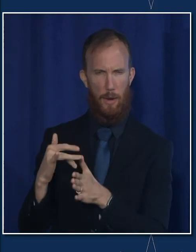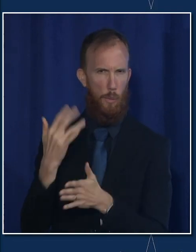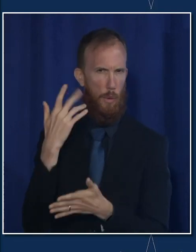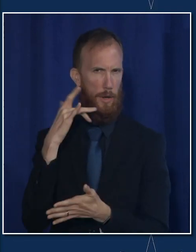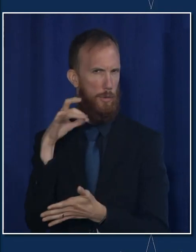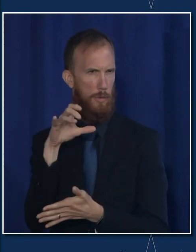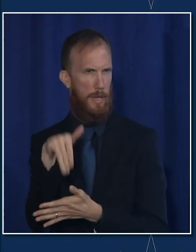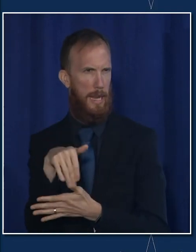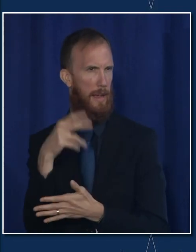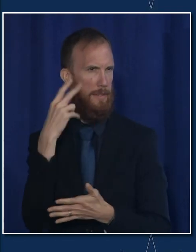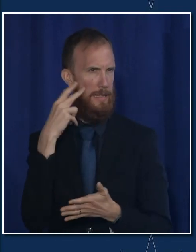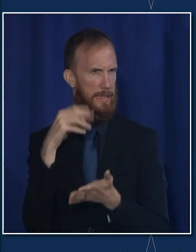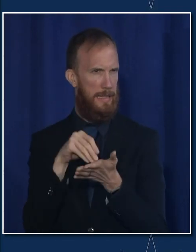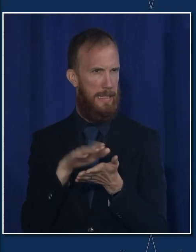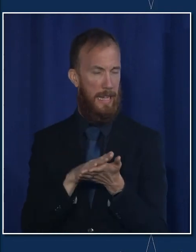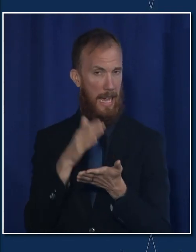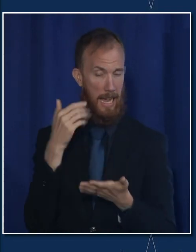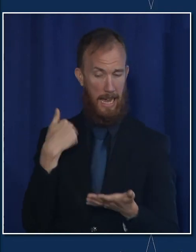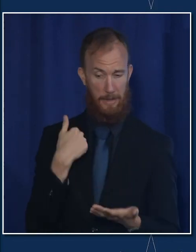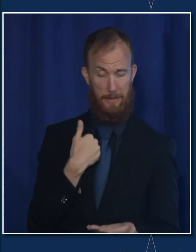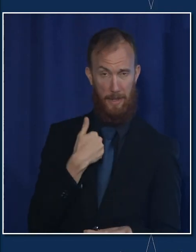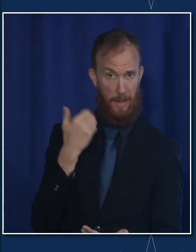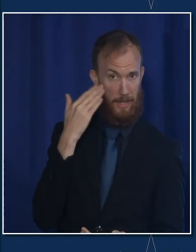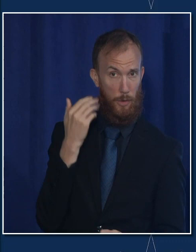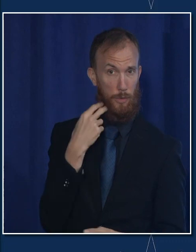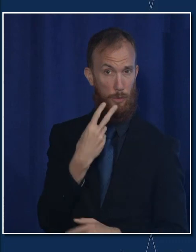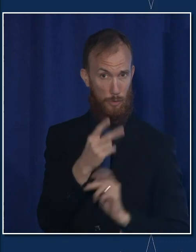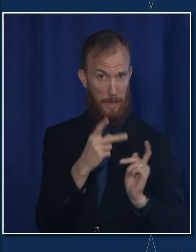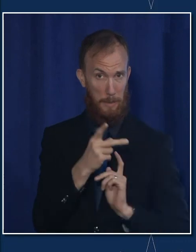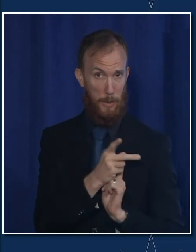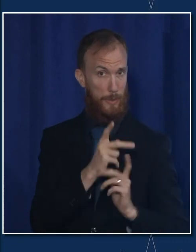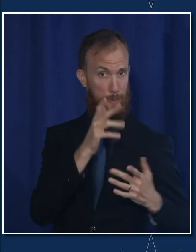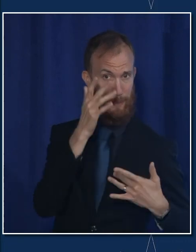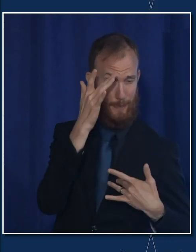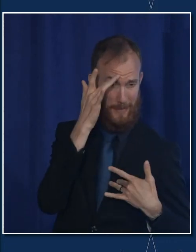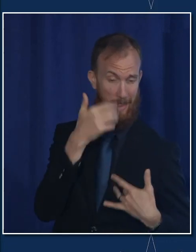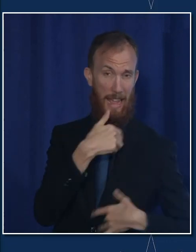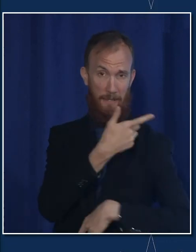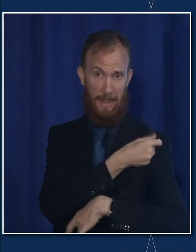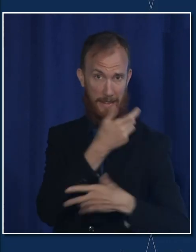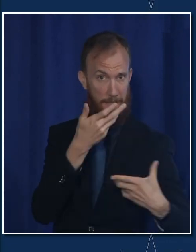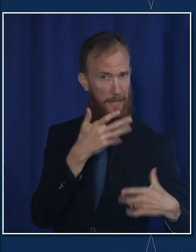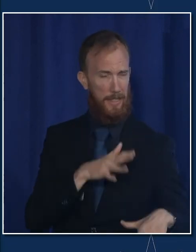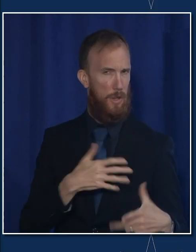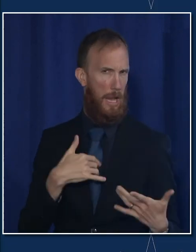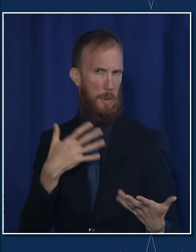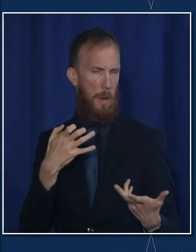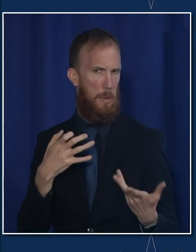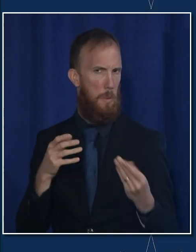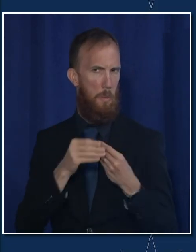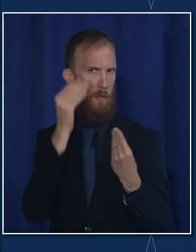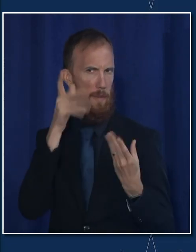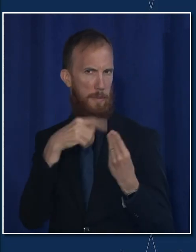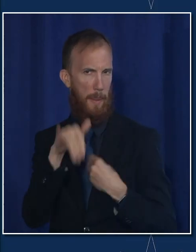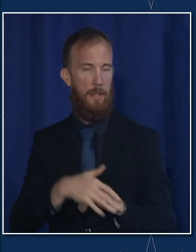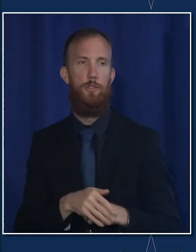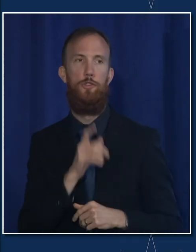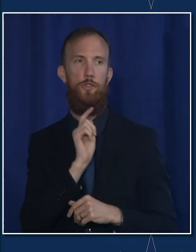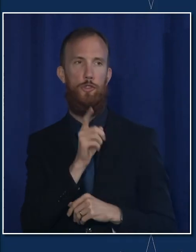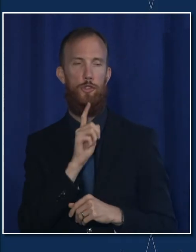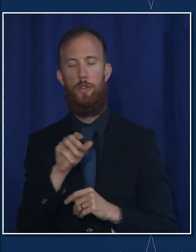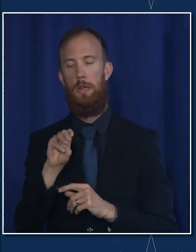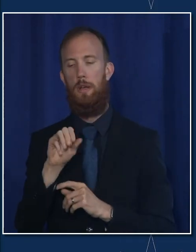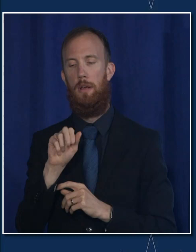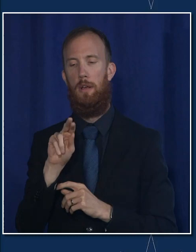2 people that had breakthrough infections after the festival as well. Just looking for more information about that. Yeah, sure. So for those who aren't aware,